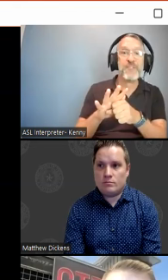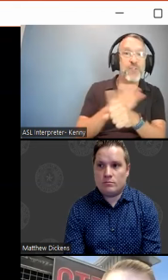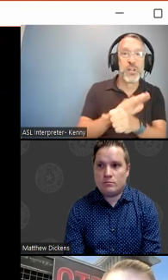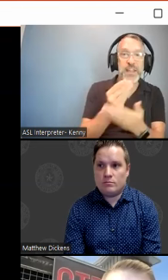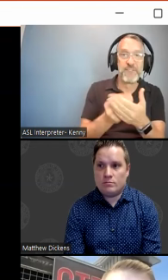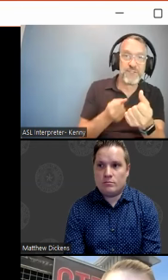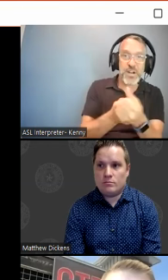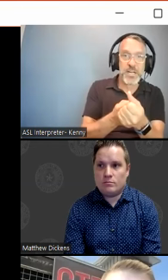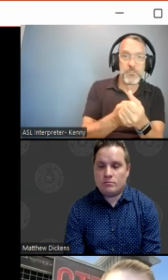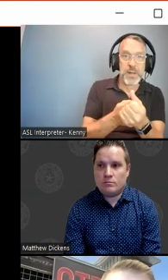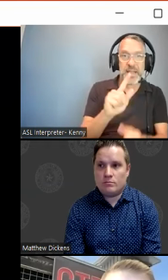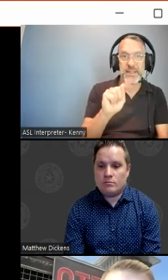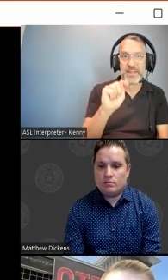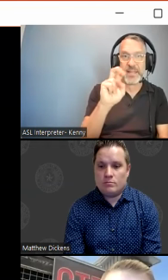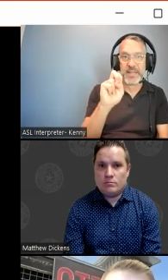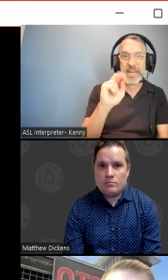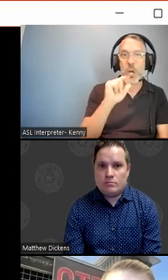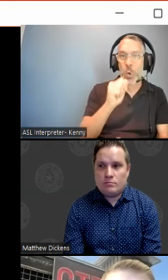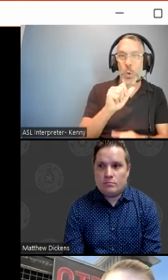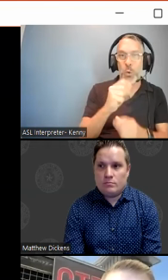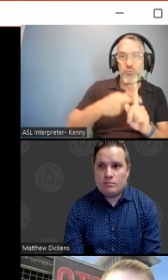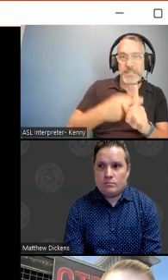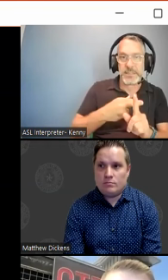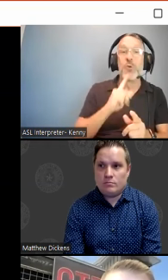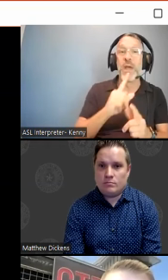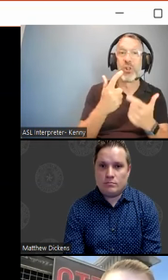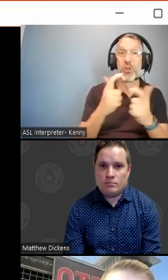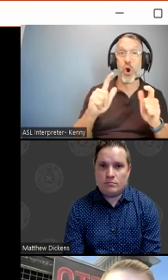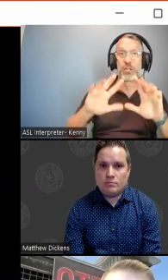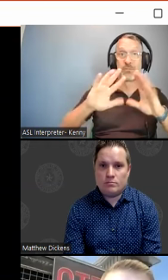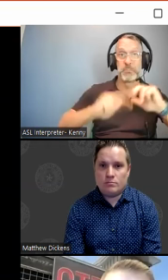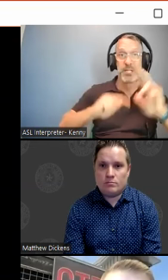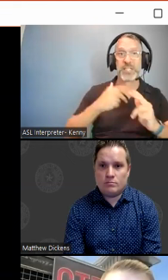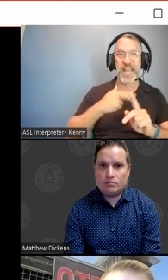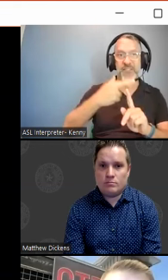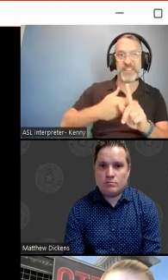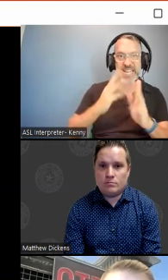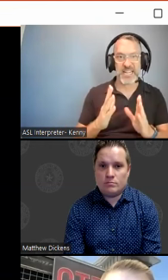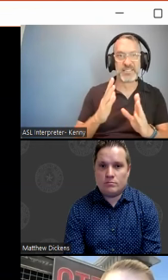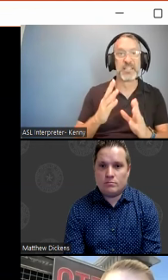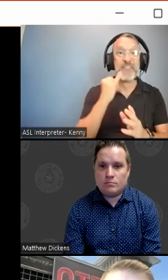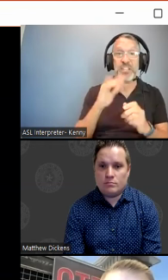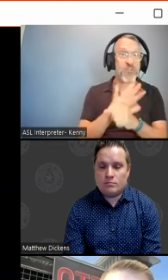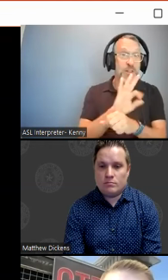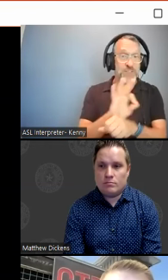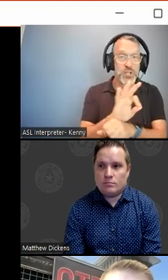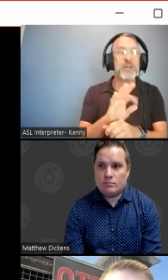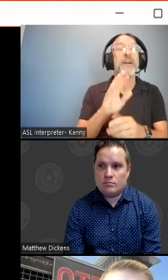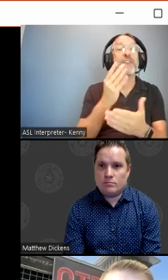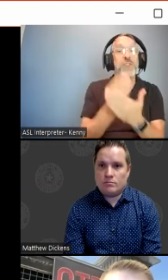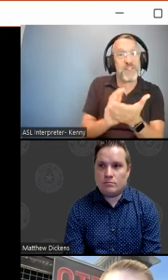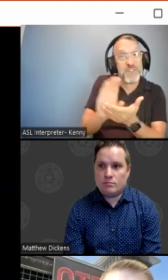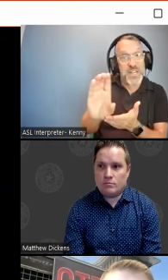funded by the tenant. So we have large complexes that have tenants within them. If it is fully funded by